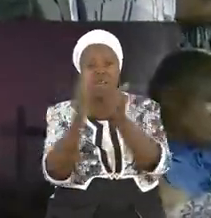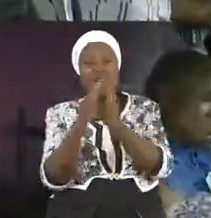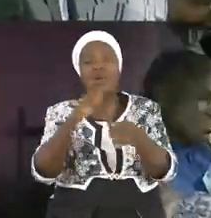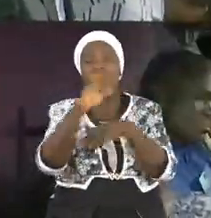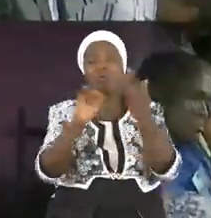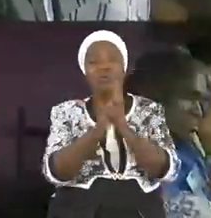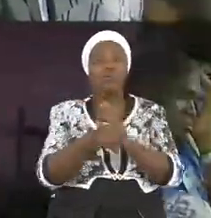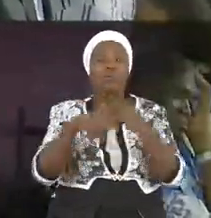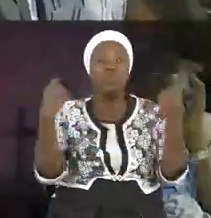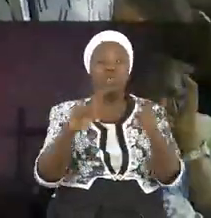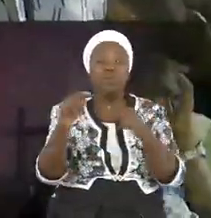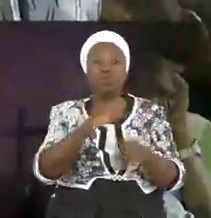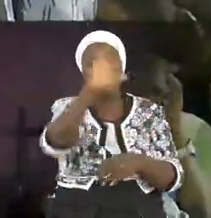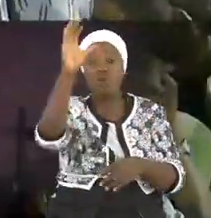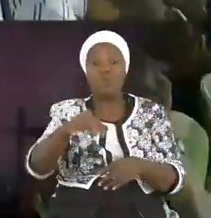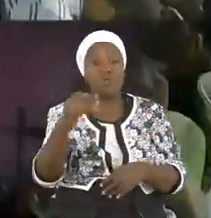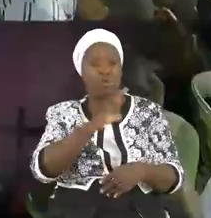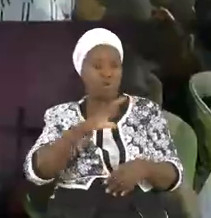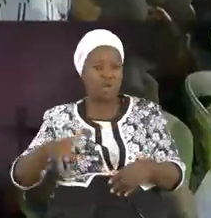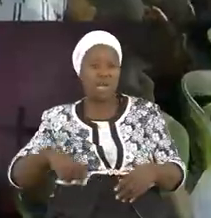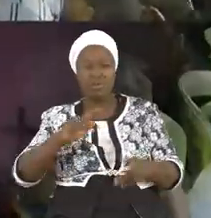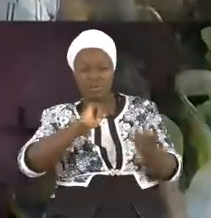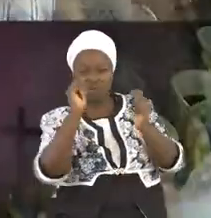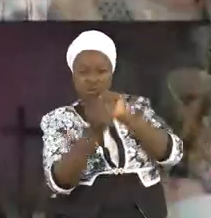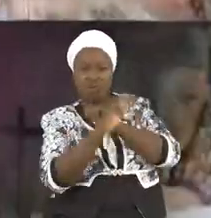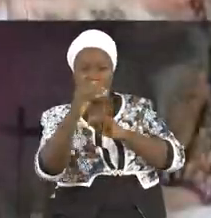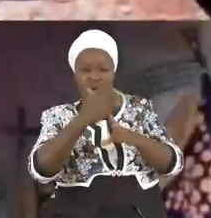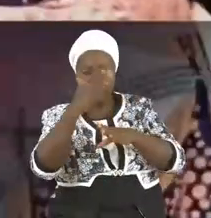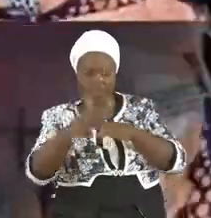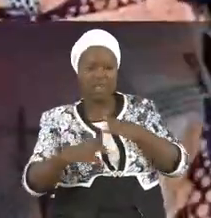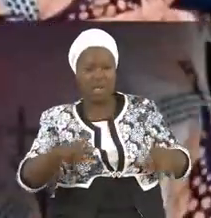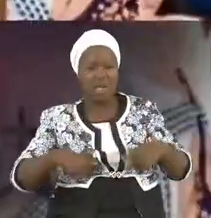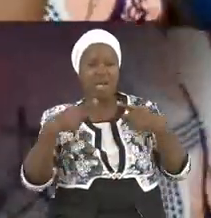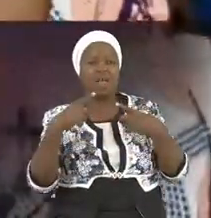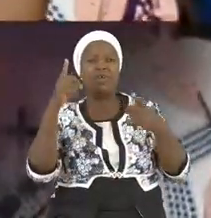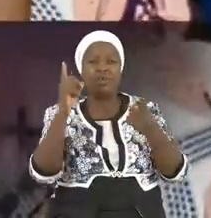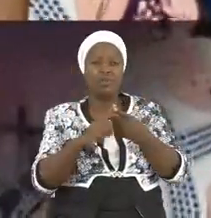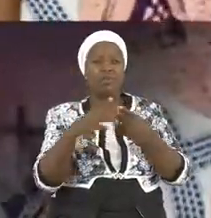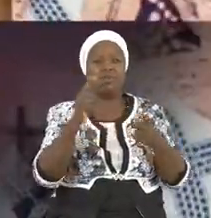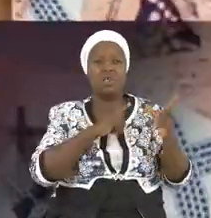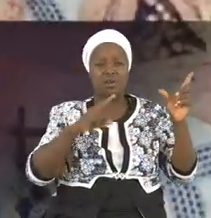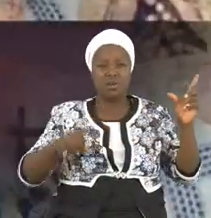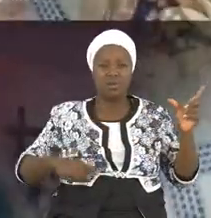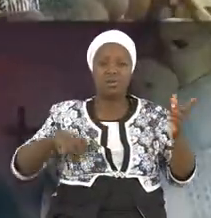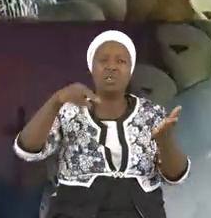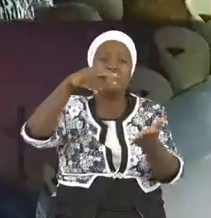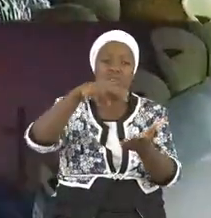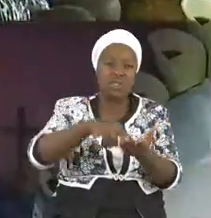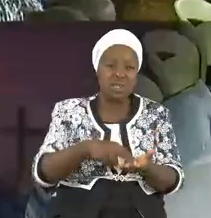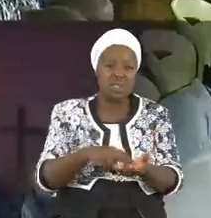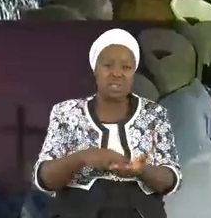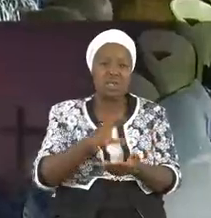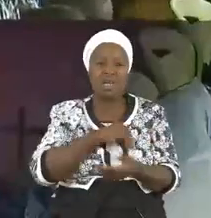and turn your whole life completely unto the Lord. Stand and say,